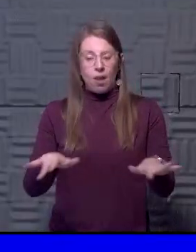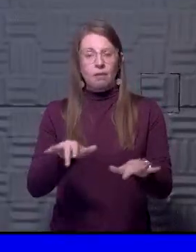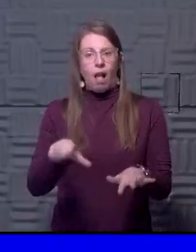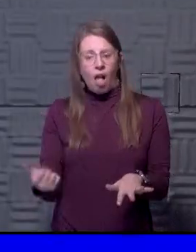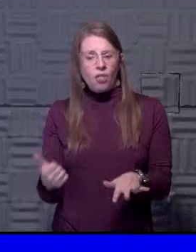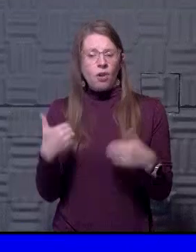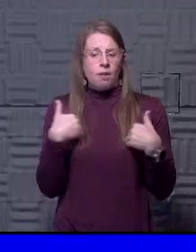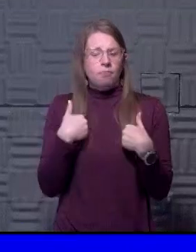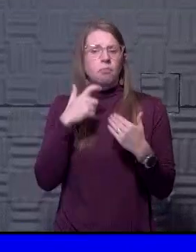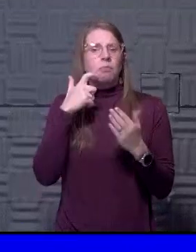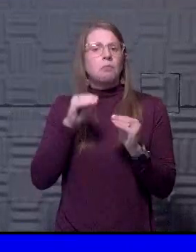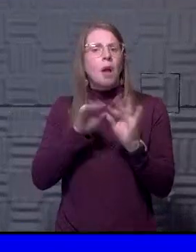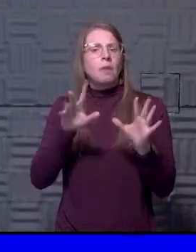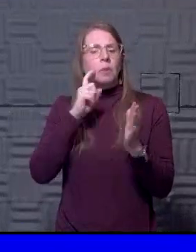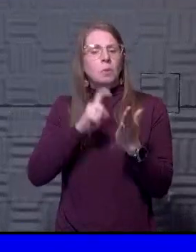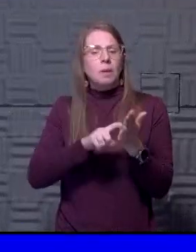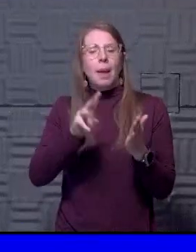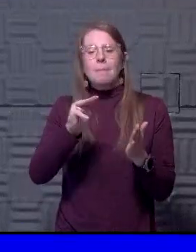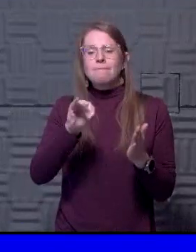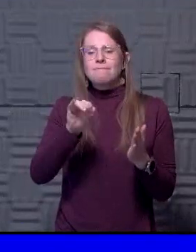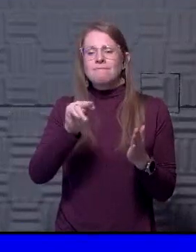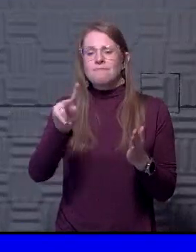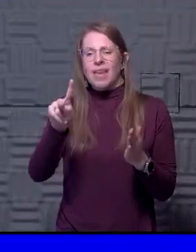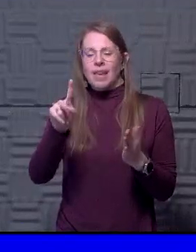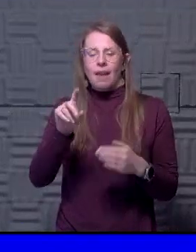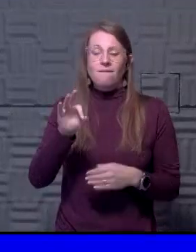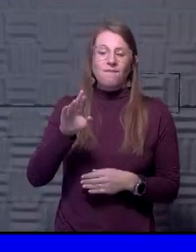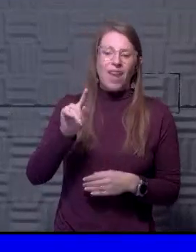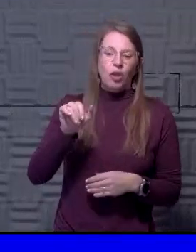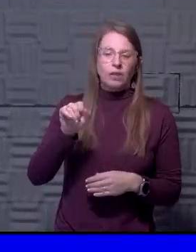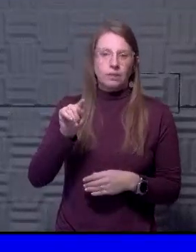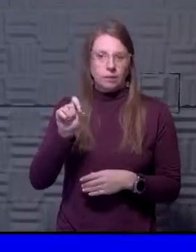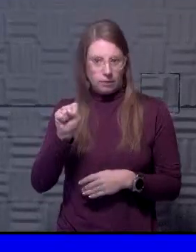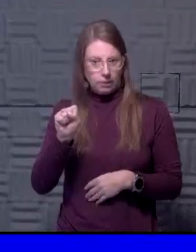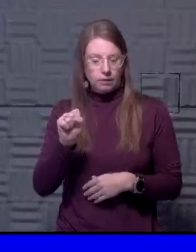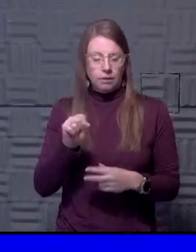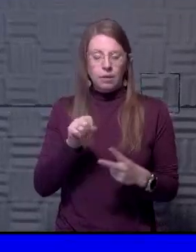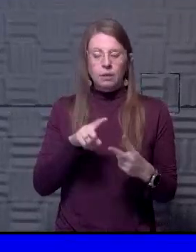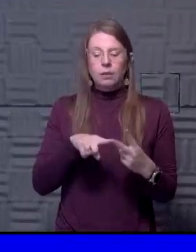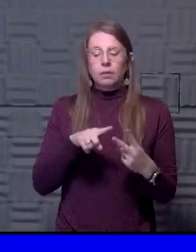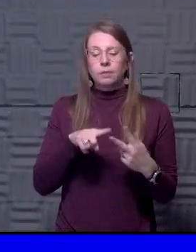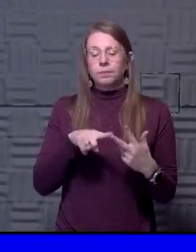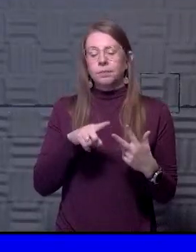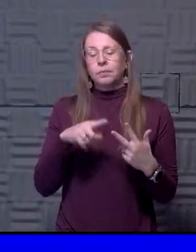animals. We've obviously seen it in the mink populations. Yep, ferrets. We've known it was the